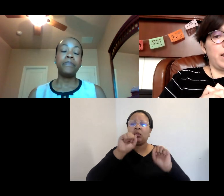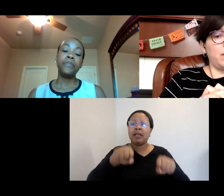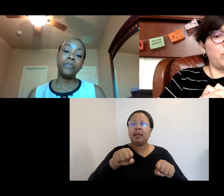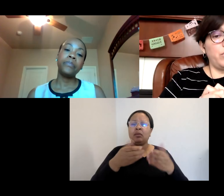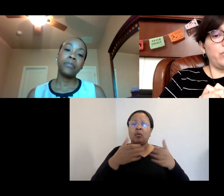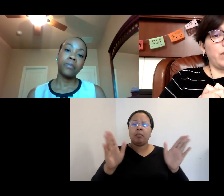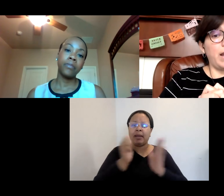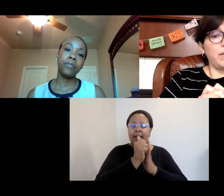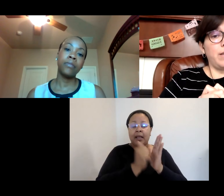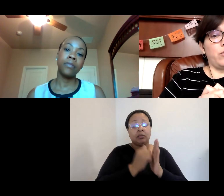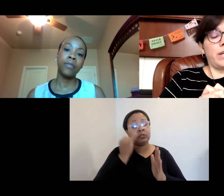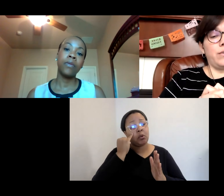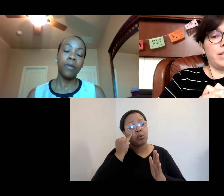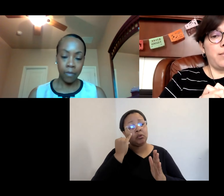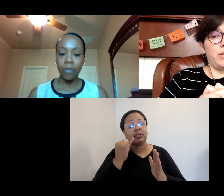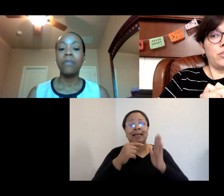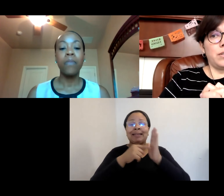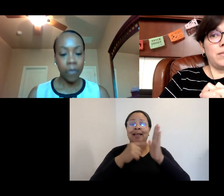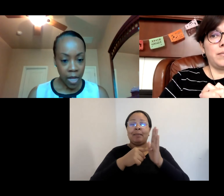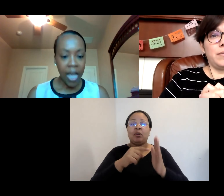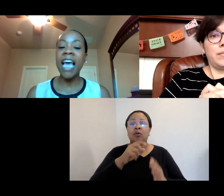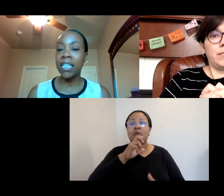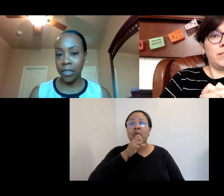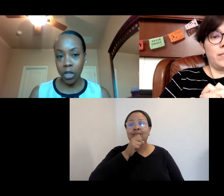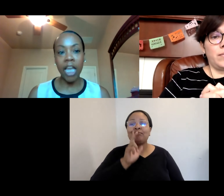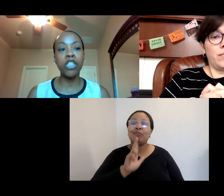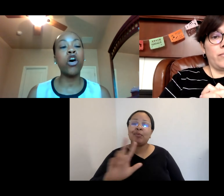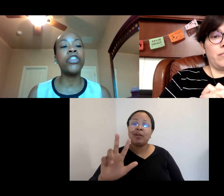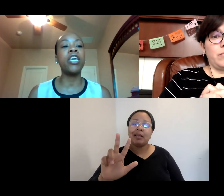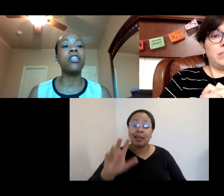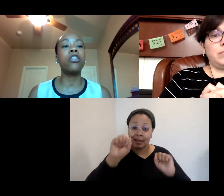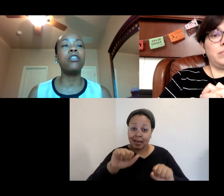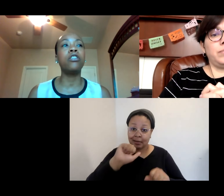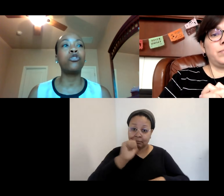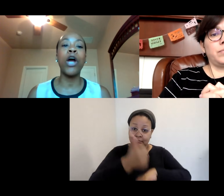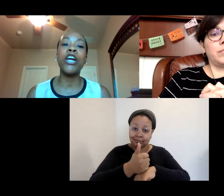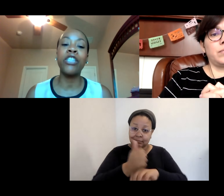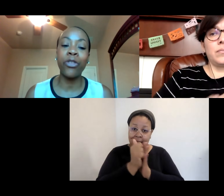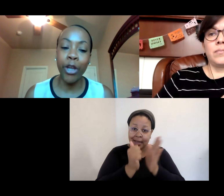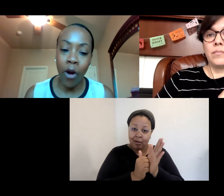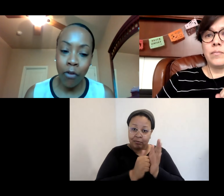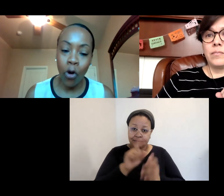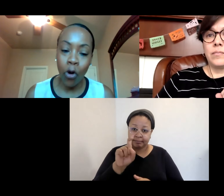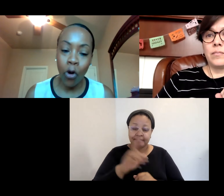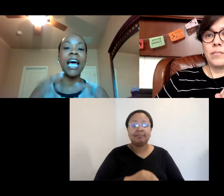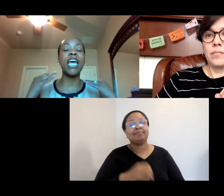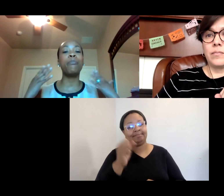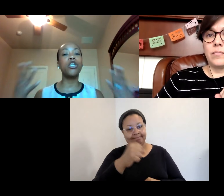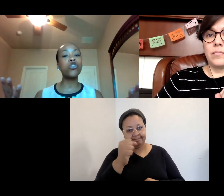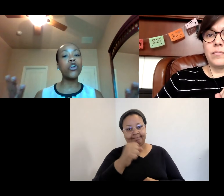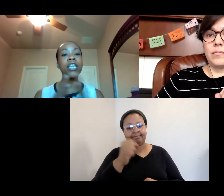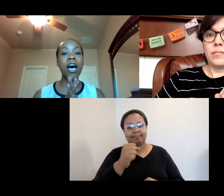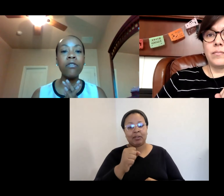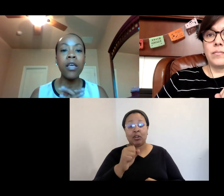example, can a 3-year-old have an ABLE account established? Yes. And so whereas the 3-year-old, of course,